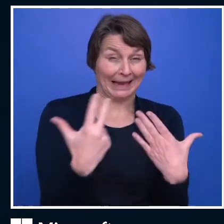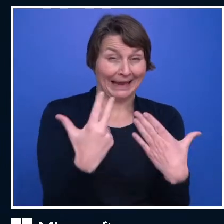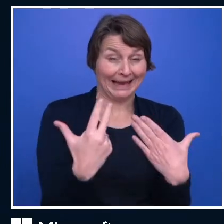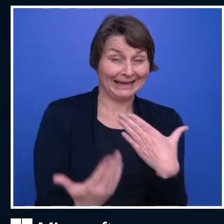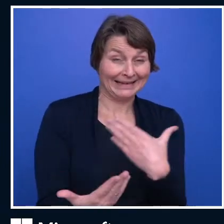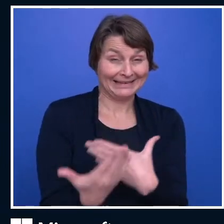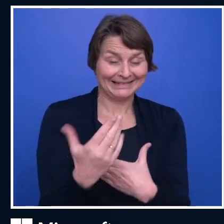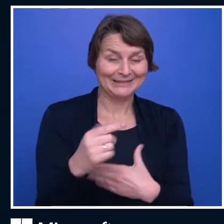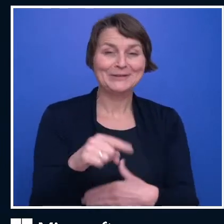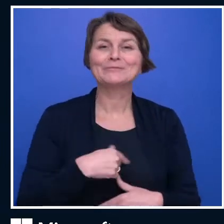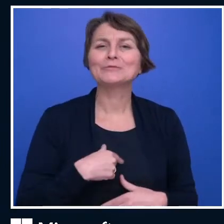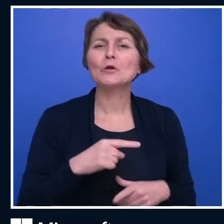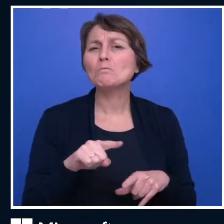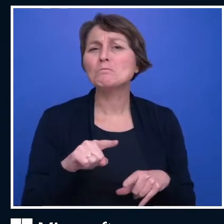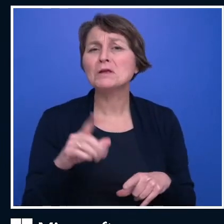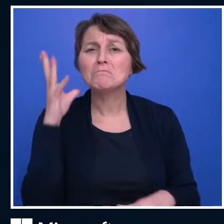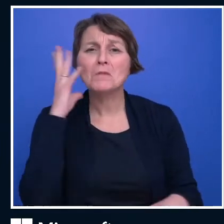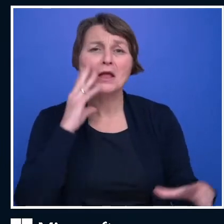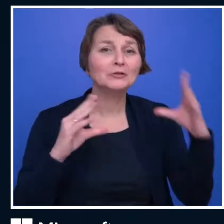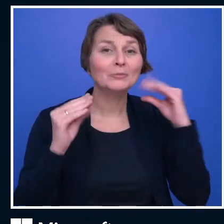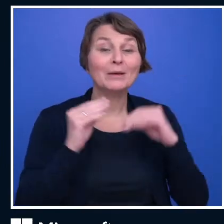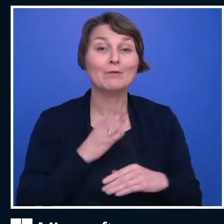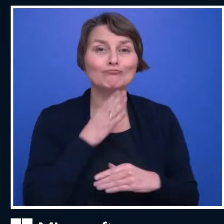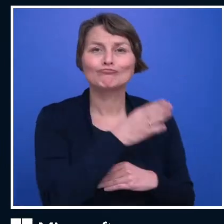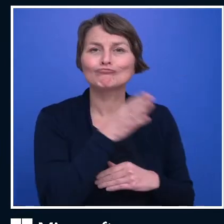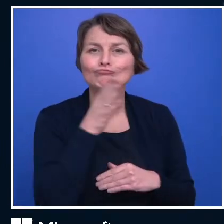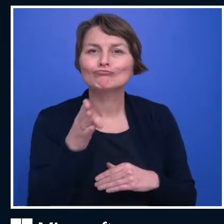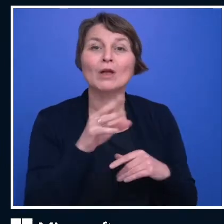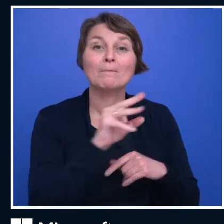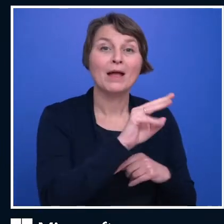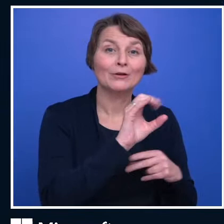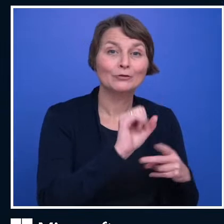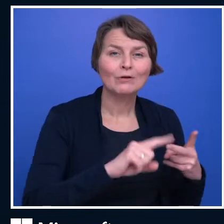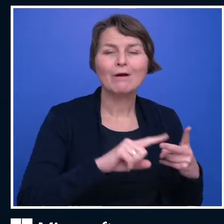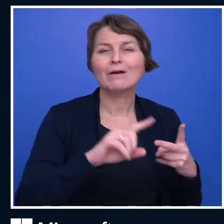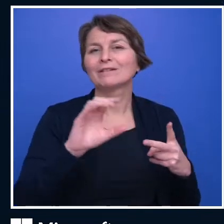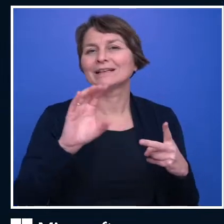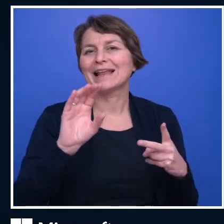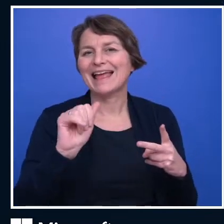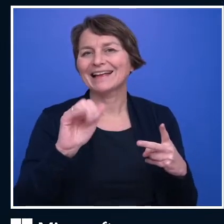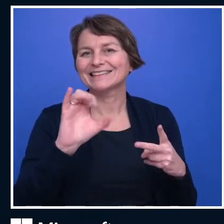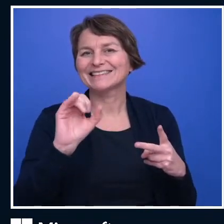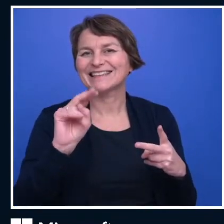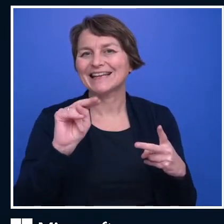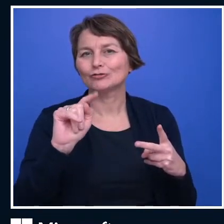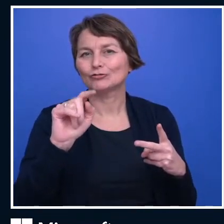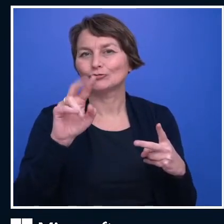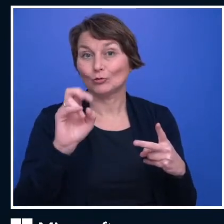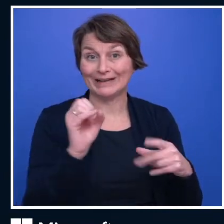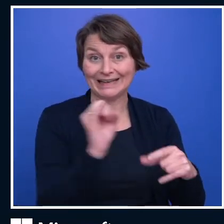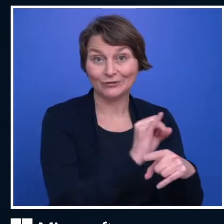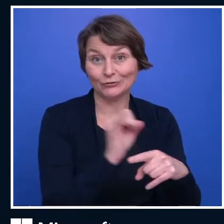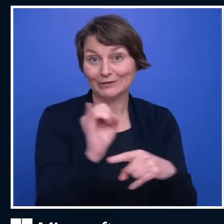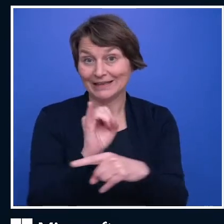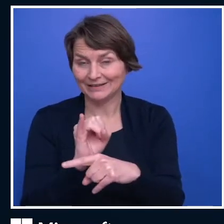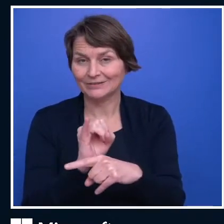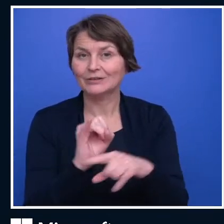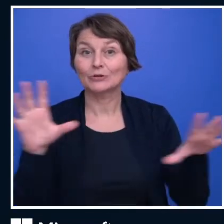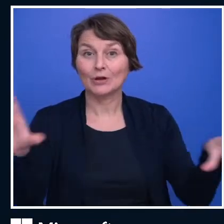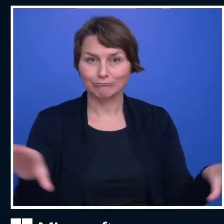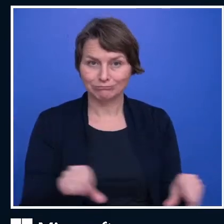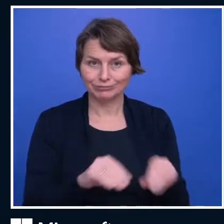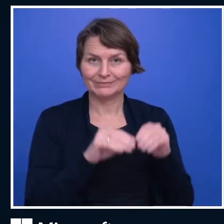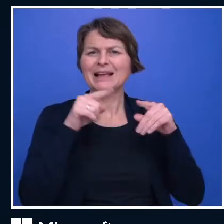at Microsoft and Accenture, and I'm currently interning at an AI startup called SiteWorks. And I also am the hackathon director for the Women